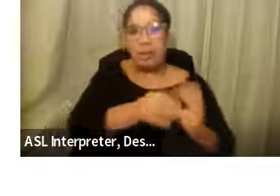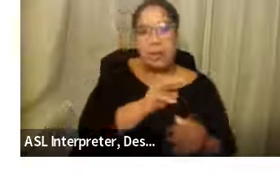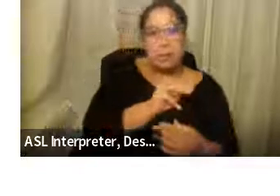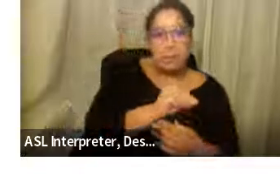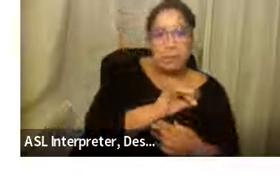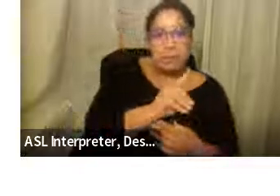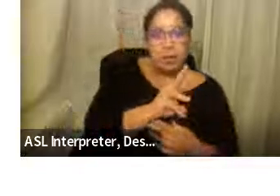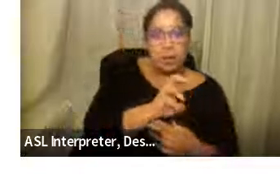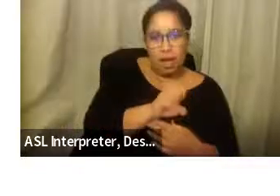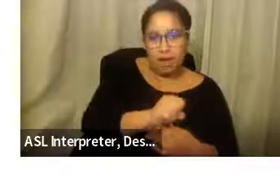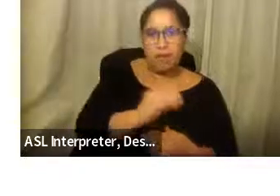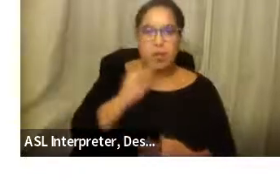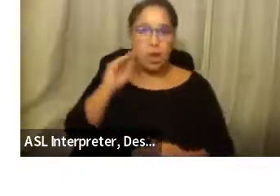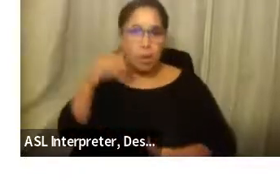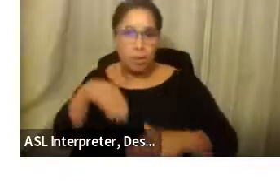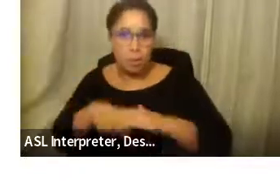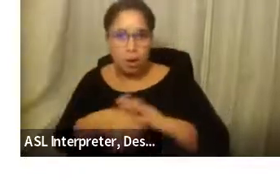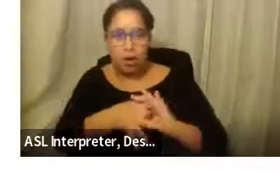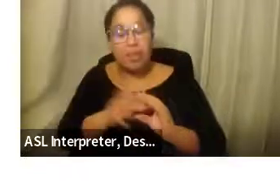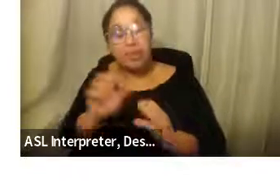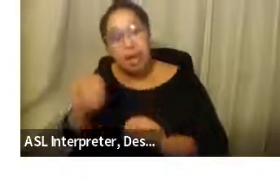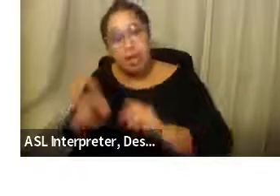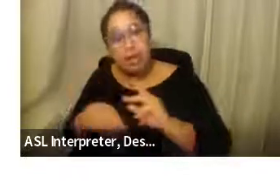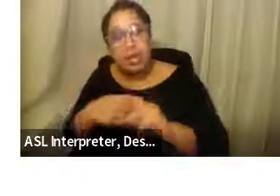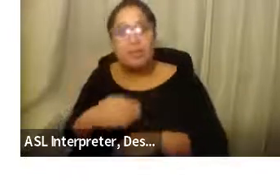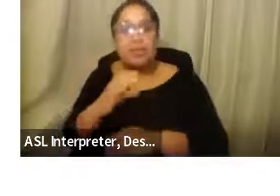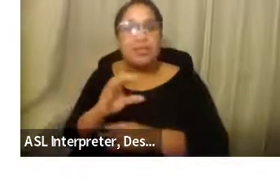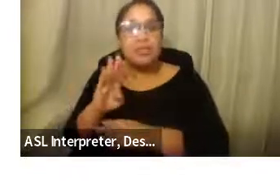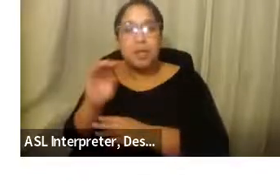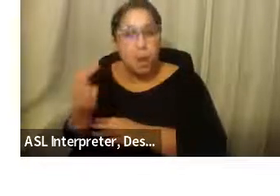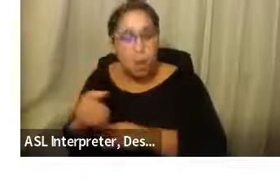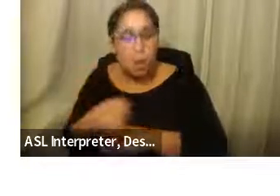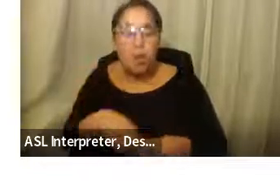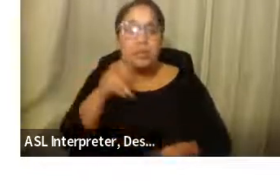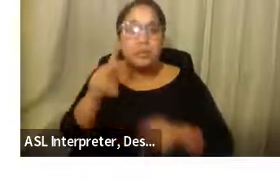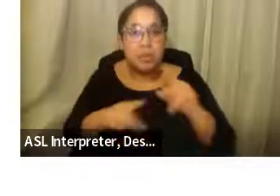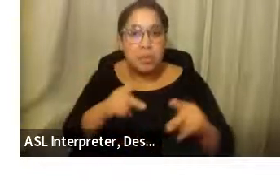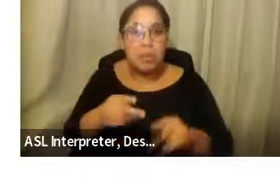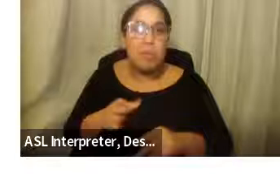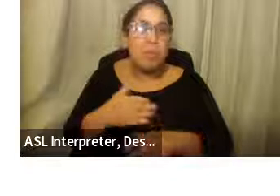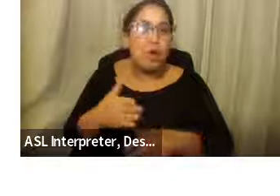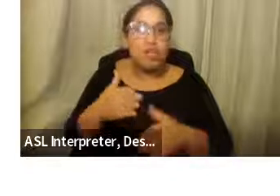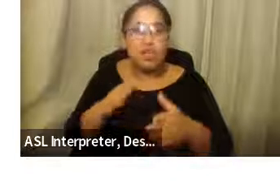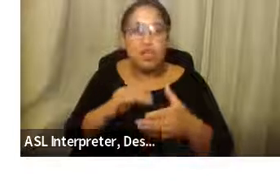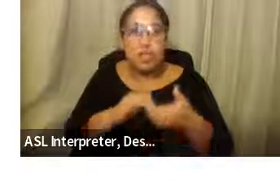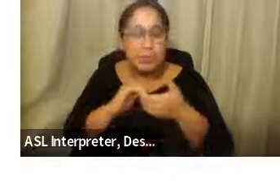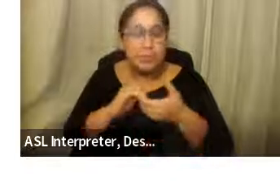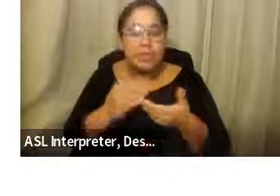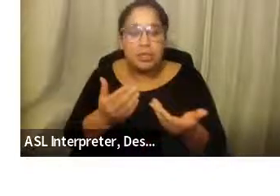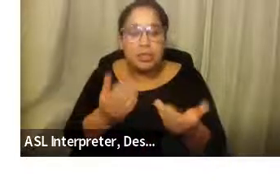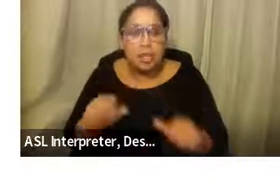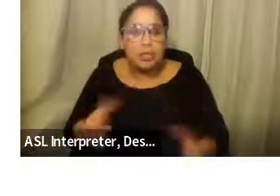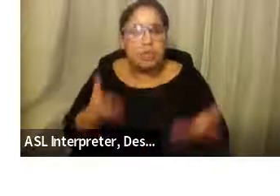the EMS system. But there are other community-based organizations, people, partnerships that could be suggested,